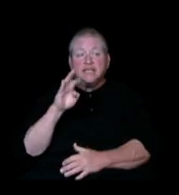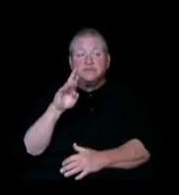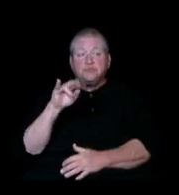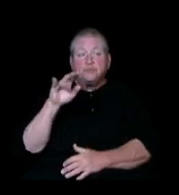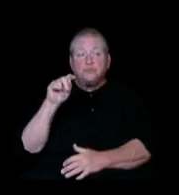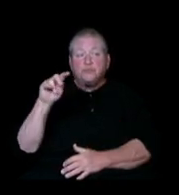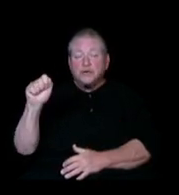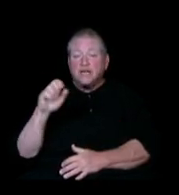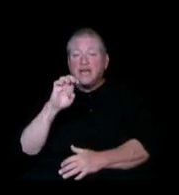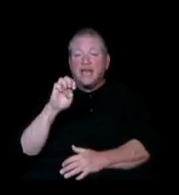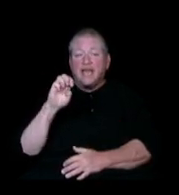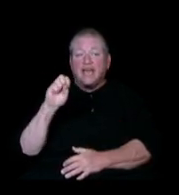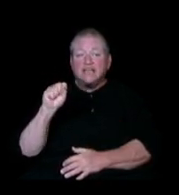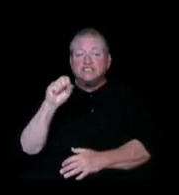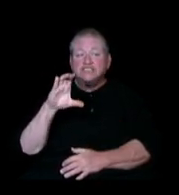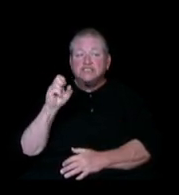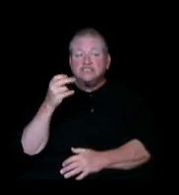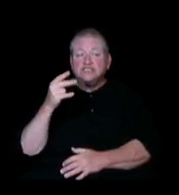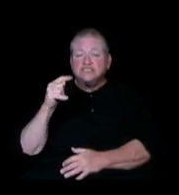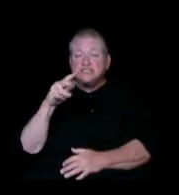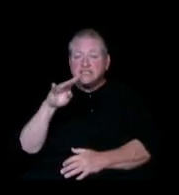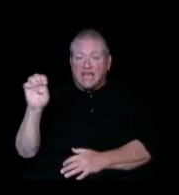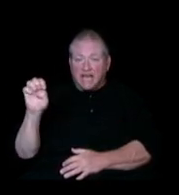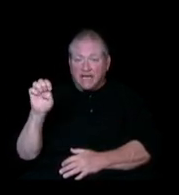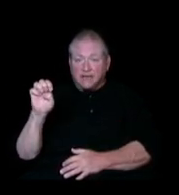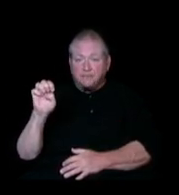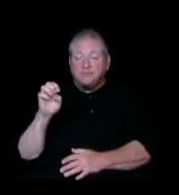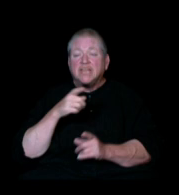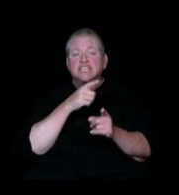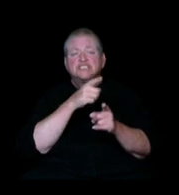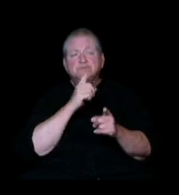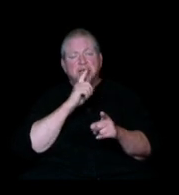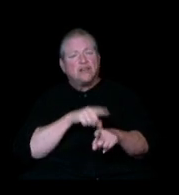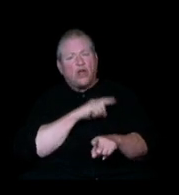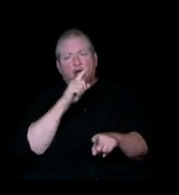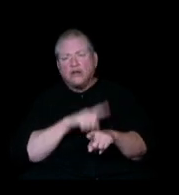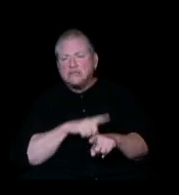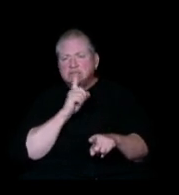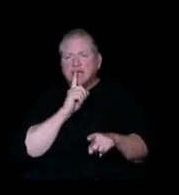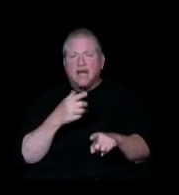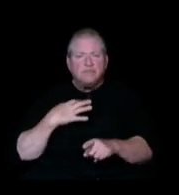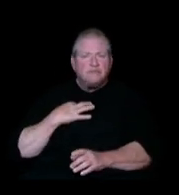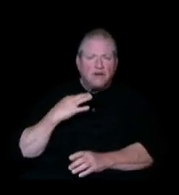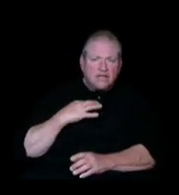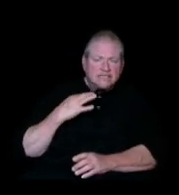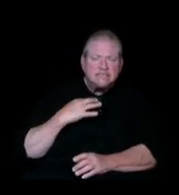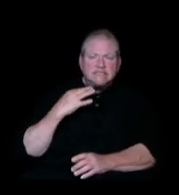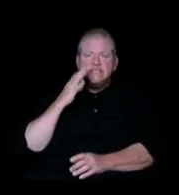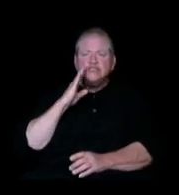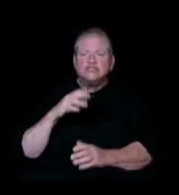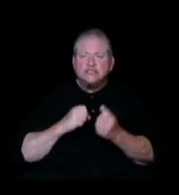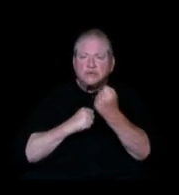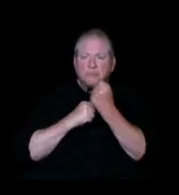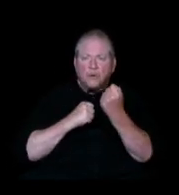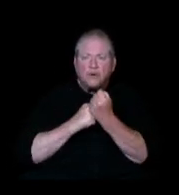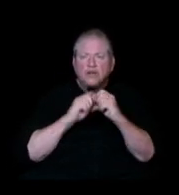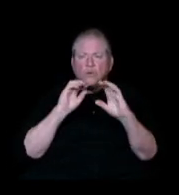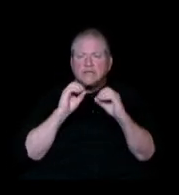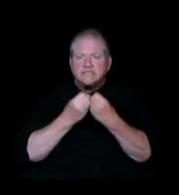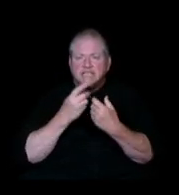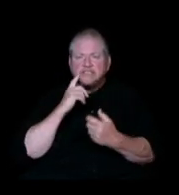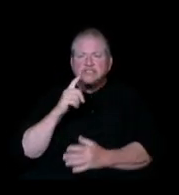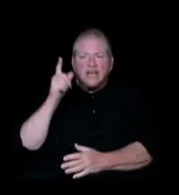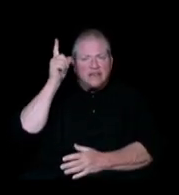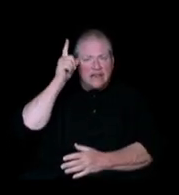Eshte from the Career Services Center. Britta has been a longtime community volunteer supporting organizations such as the